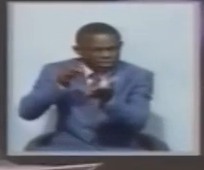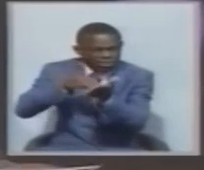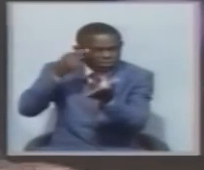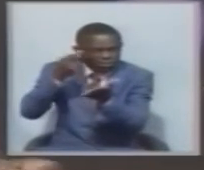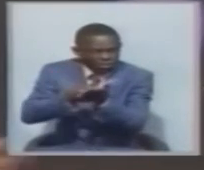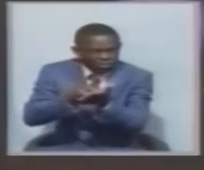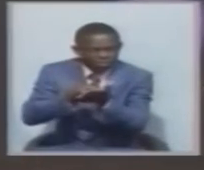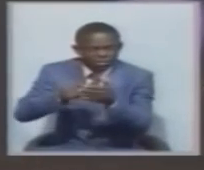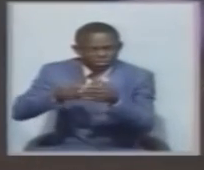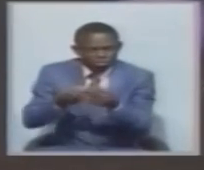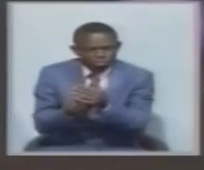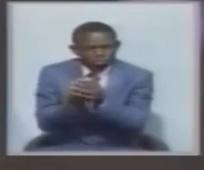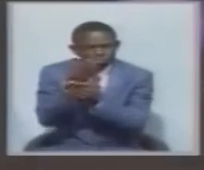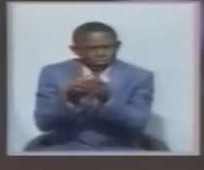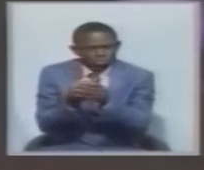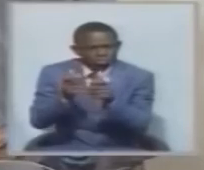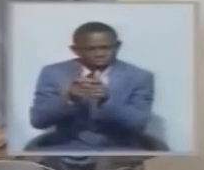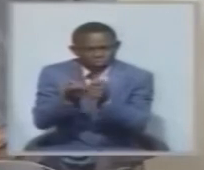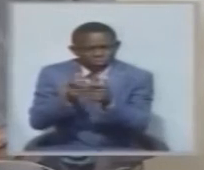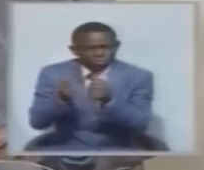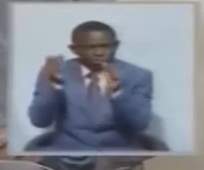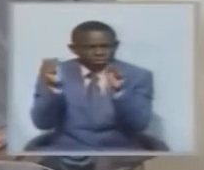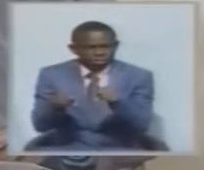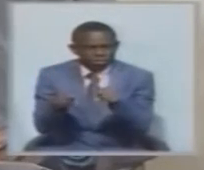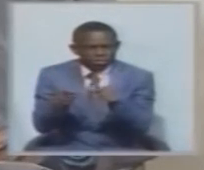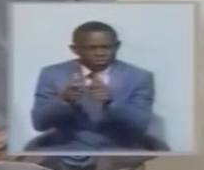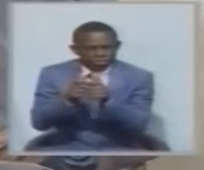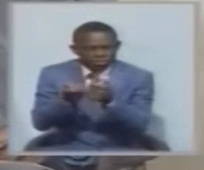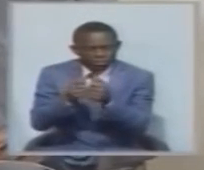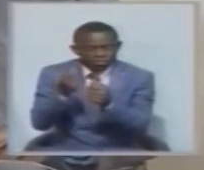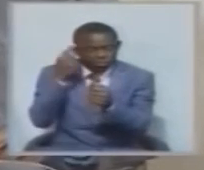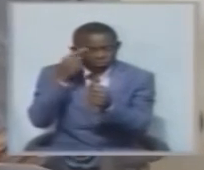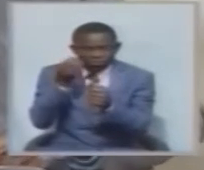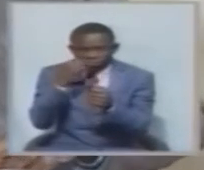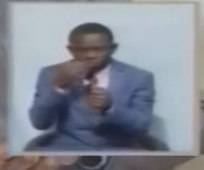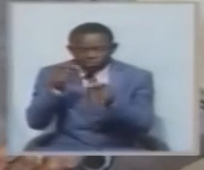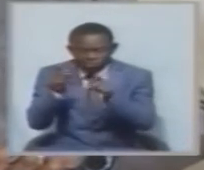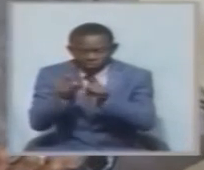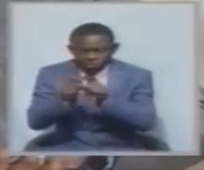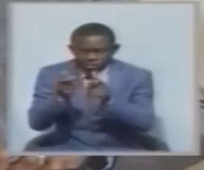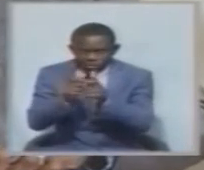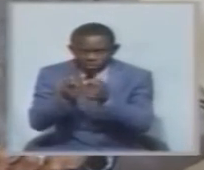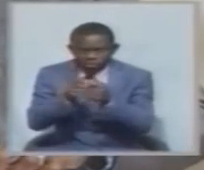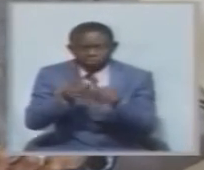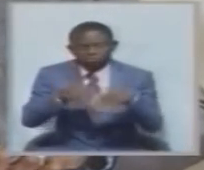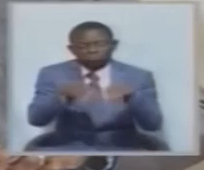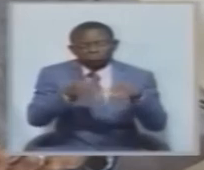and actually not only for local consumption, but also sell them, and then you can